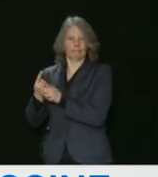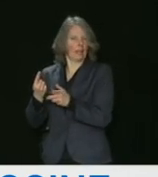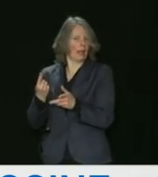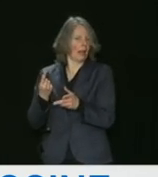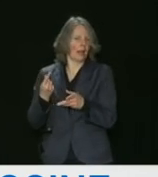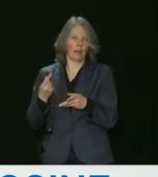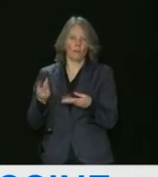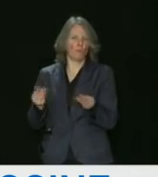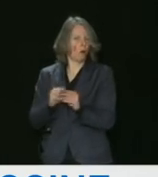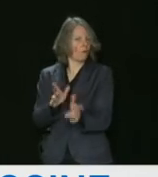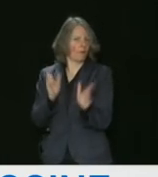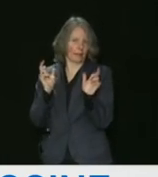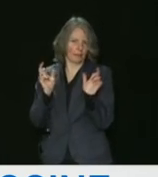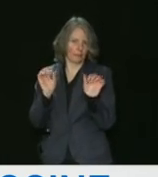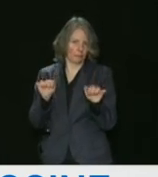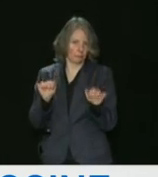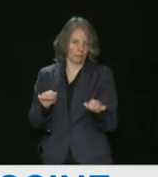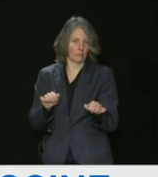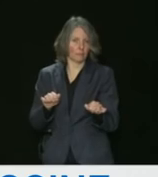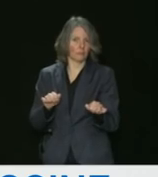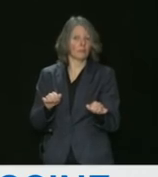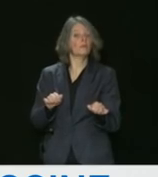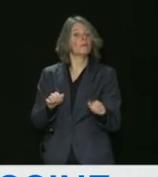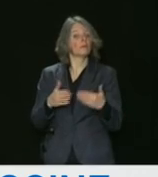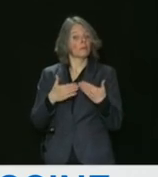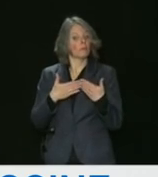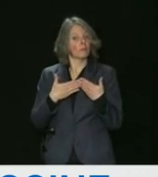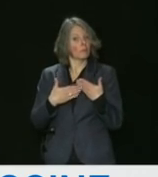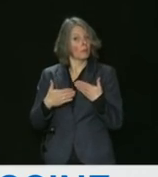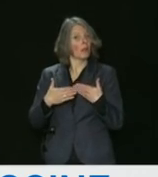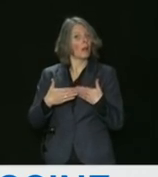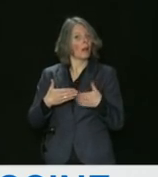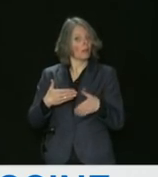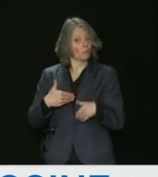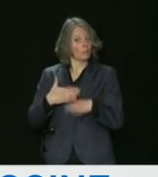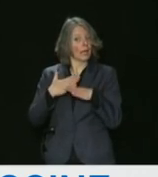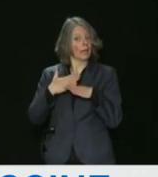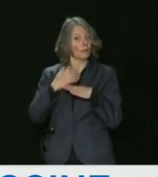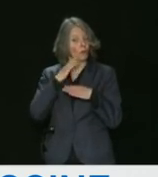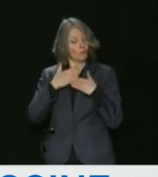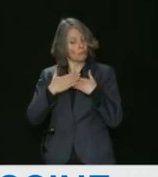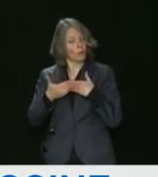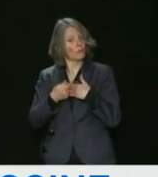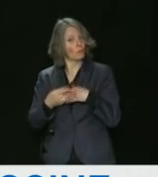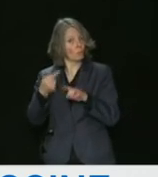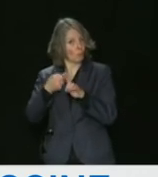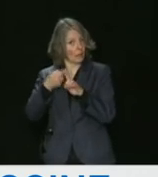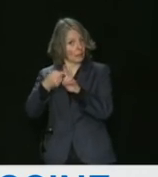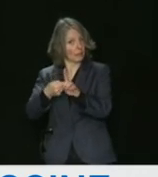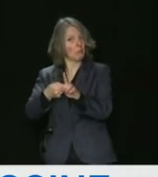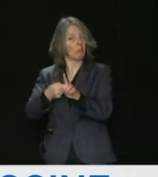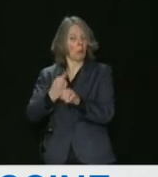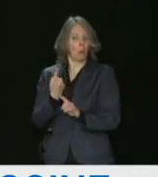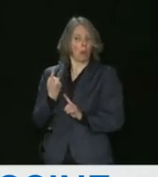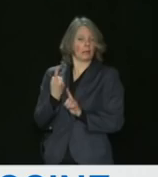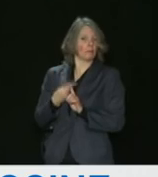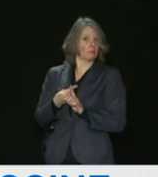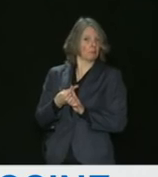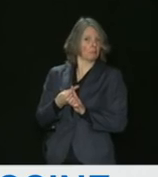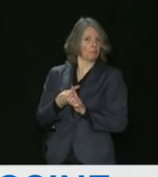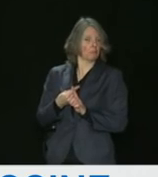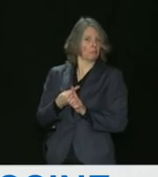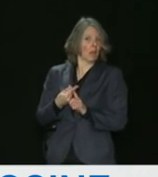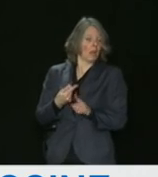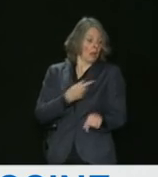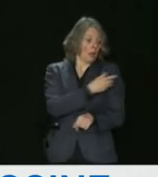It provides protection for several months, and it's a single dose. So pressure on